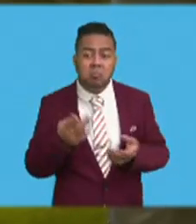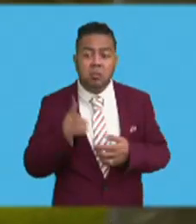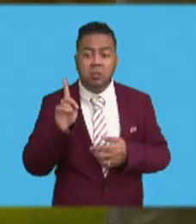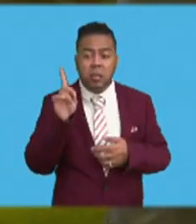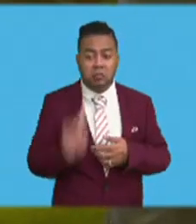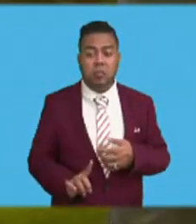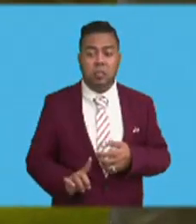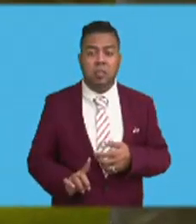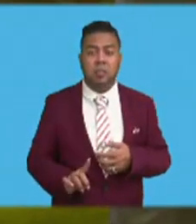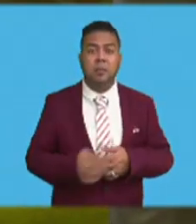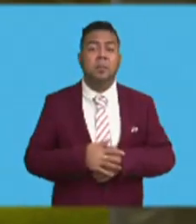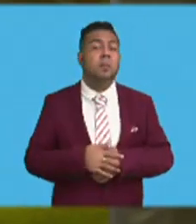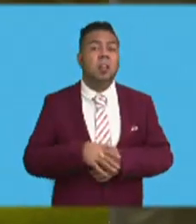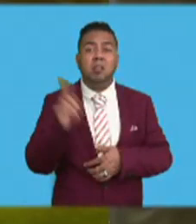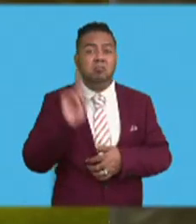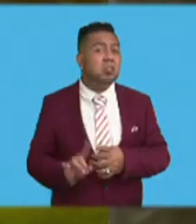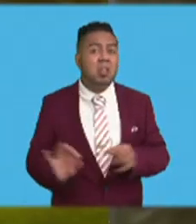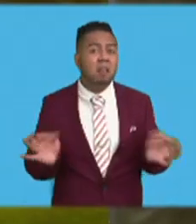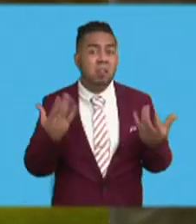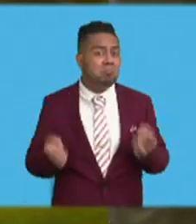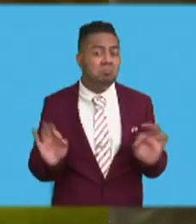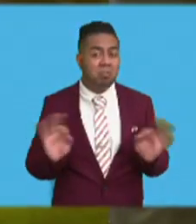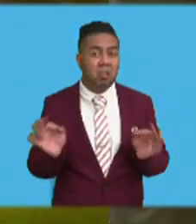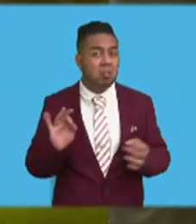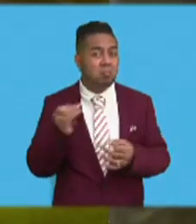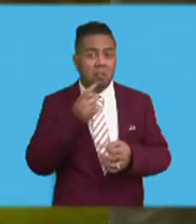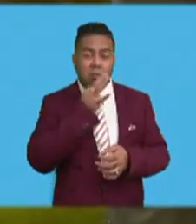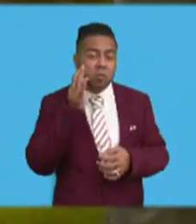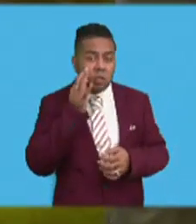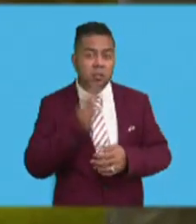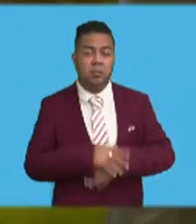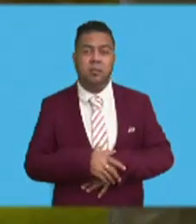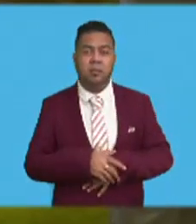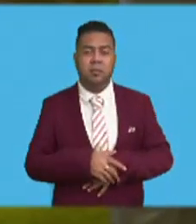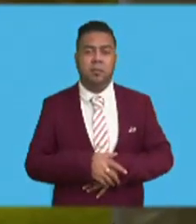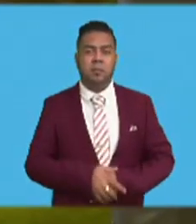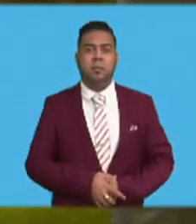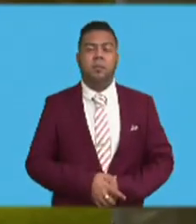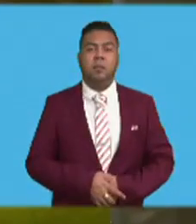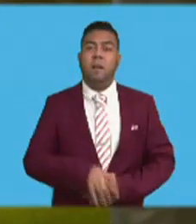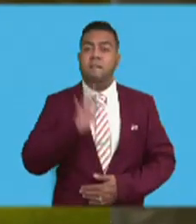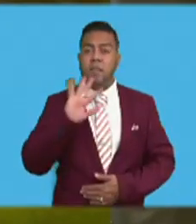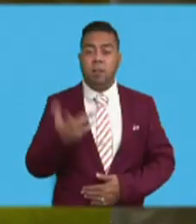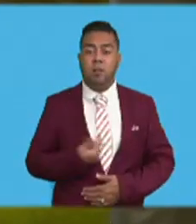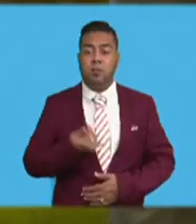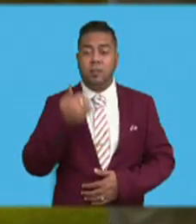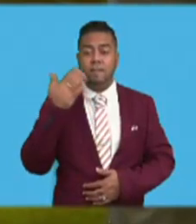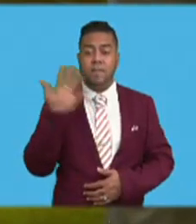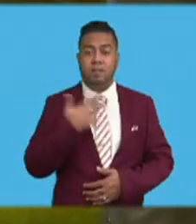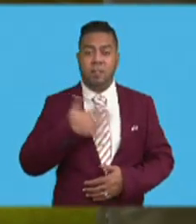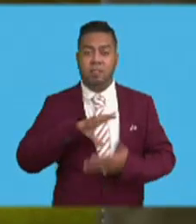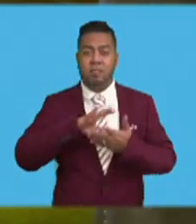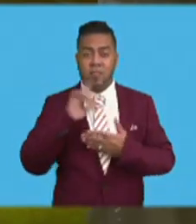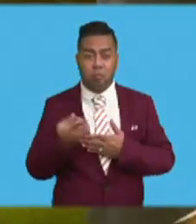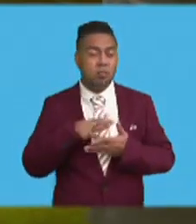than 1,601 homes. The house wiring works will cost approximately $515,000. This will